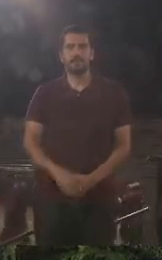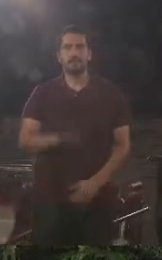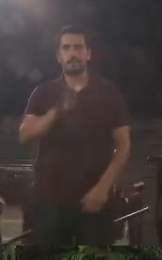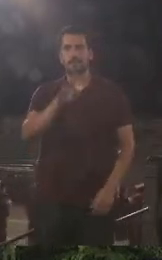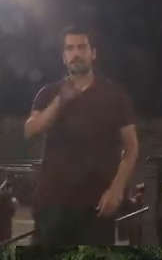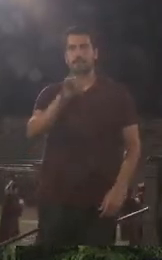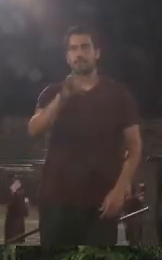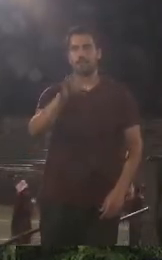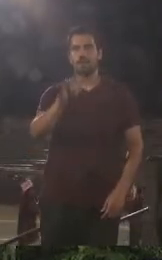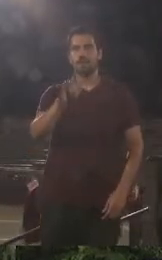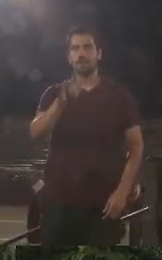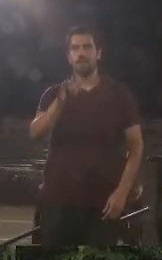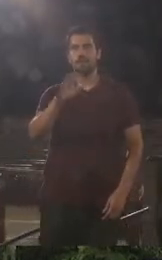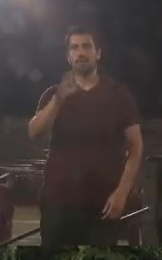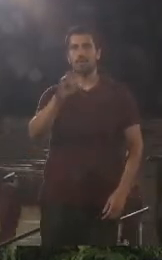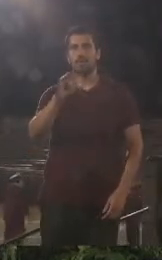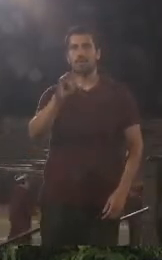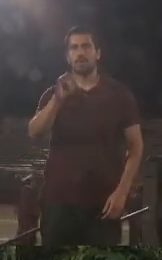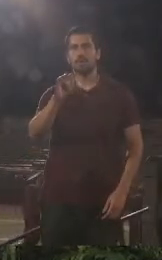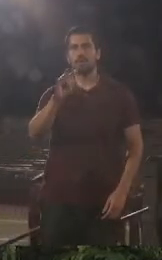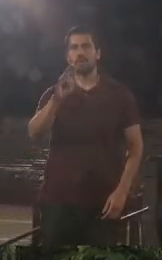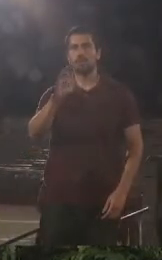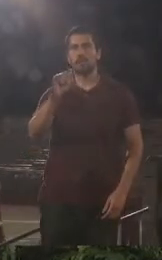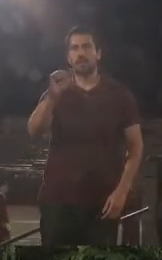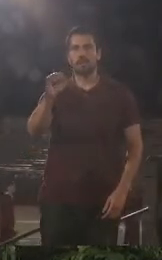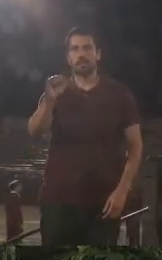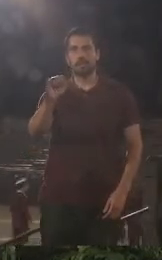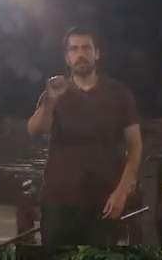Brianna Jaylene Contreras.